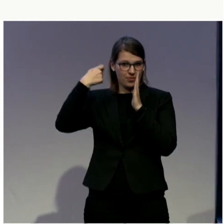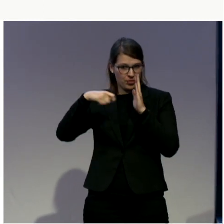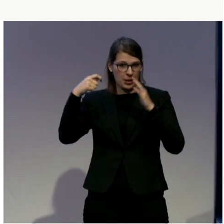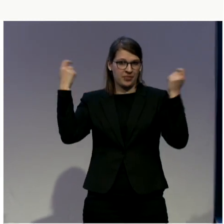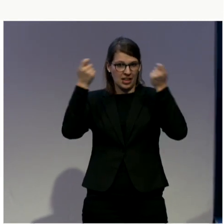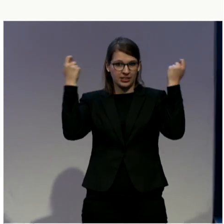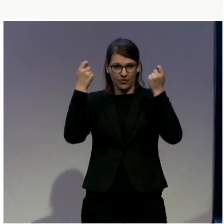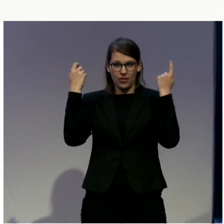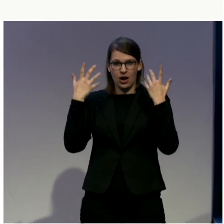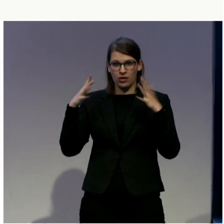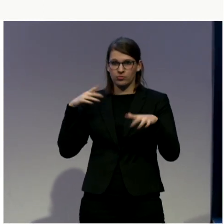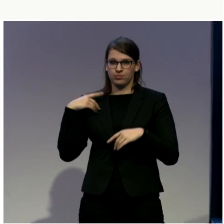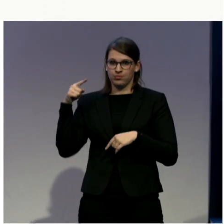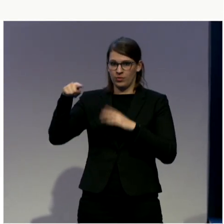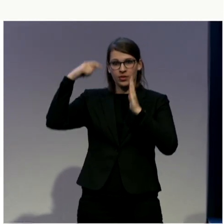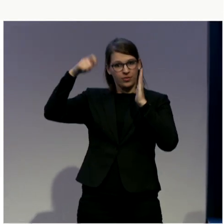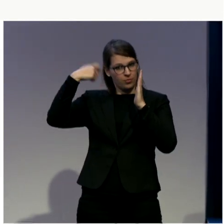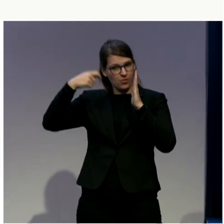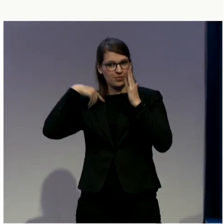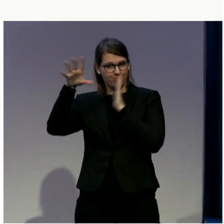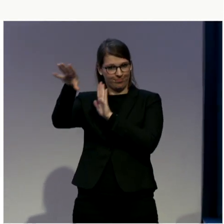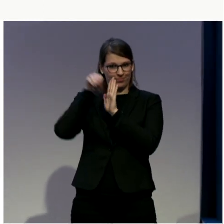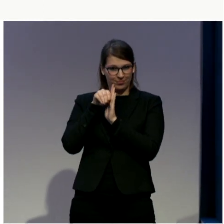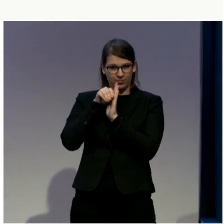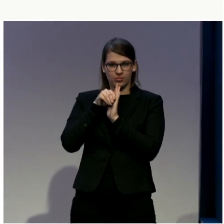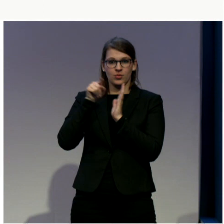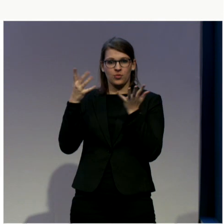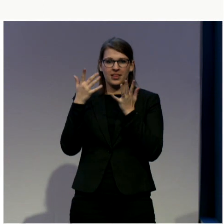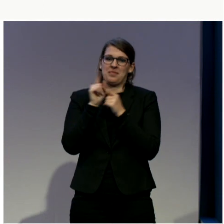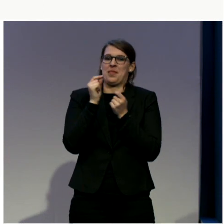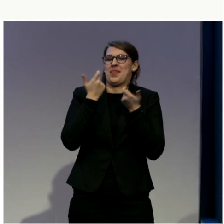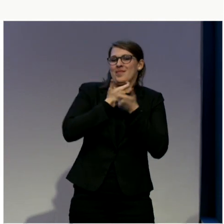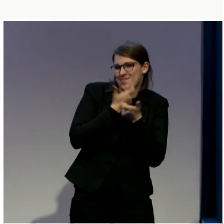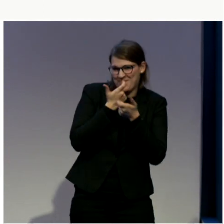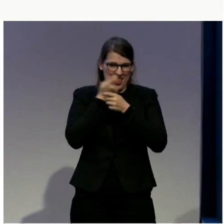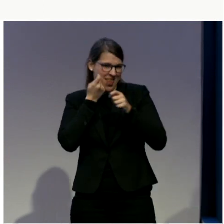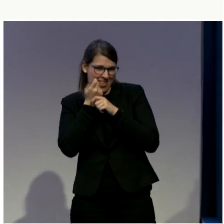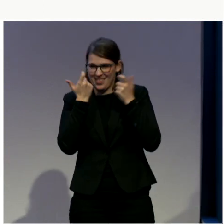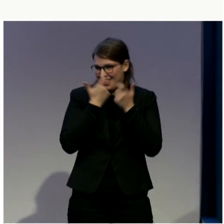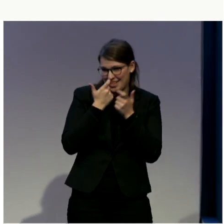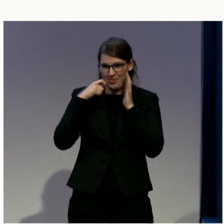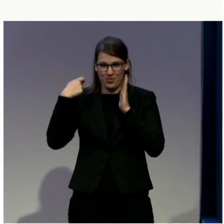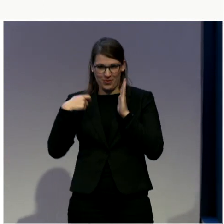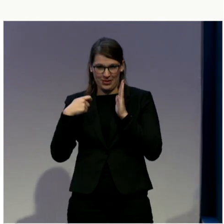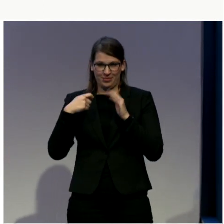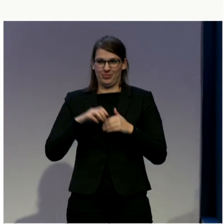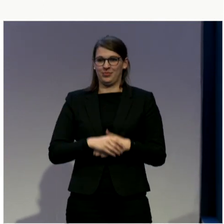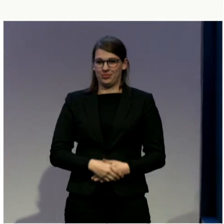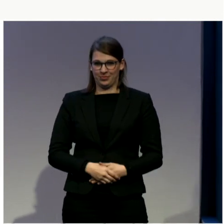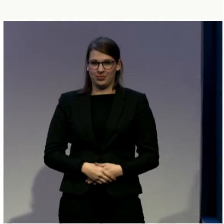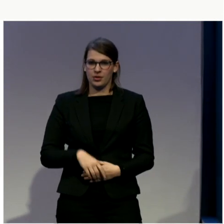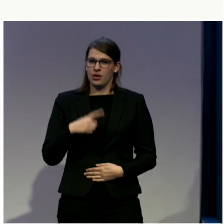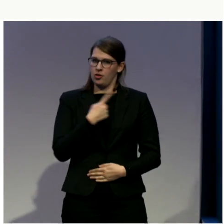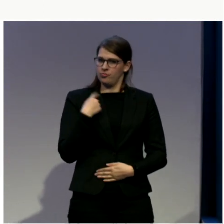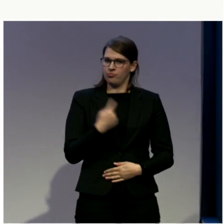comedy. ReelAbilities is the largest film festival of its kind in the world, and we share the lives and stories